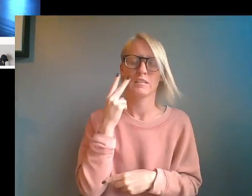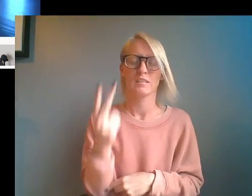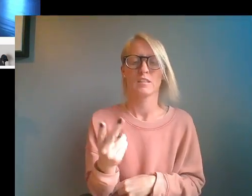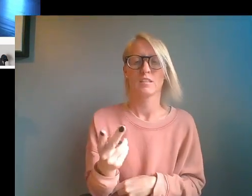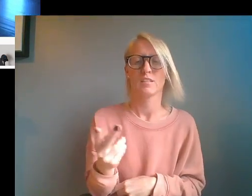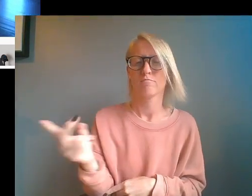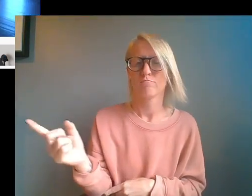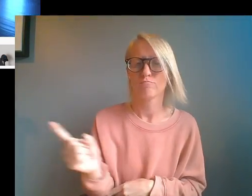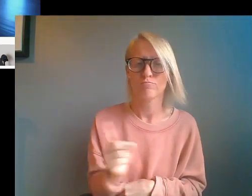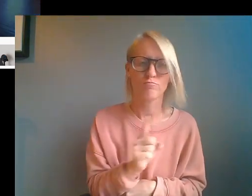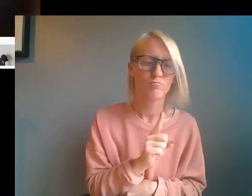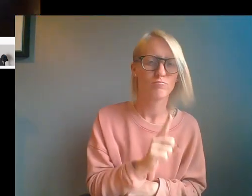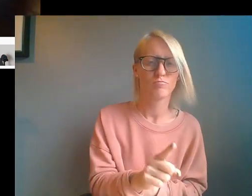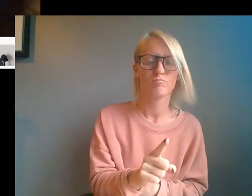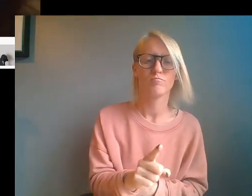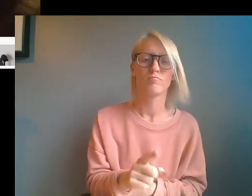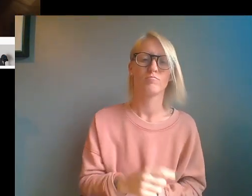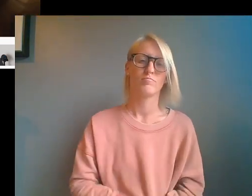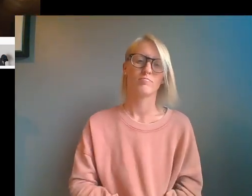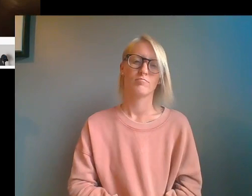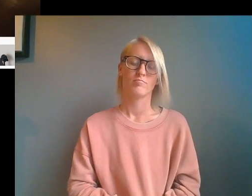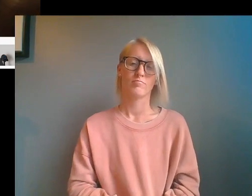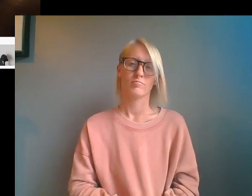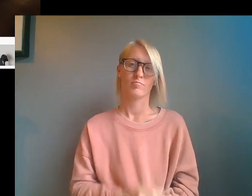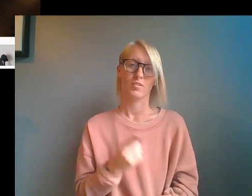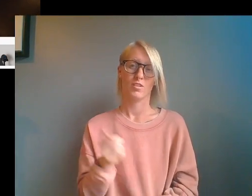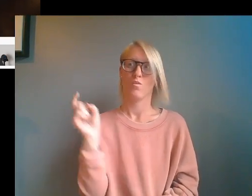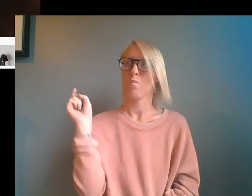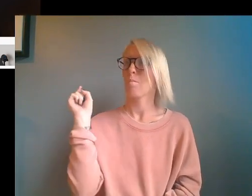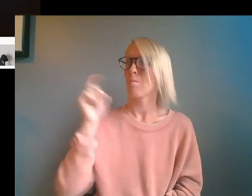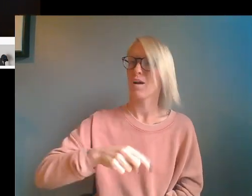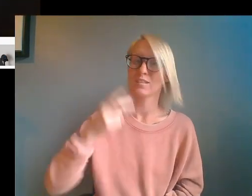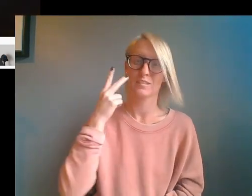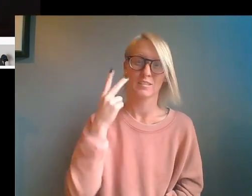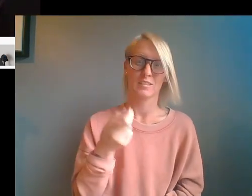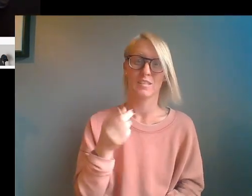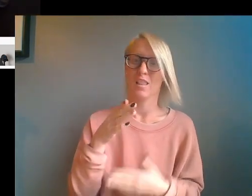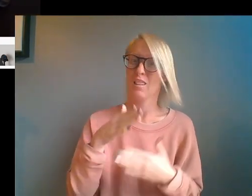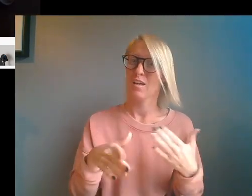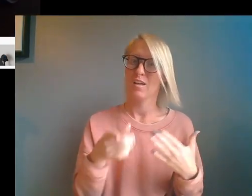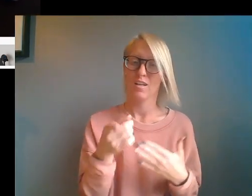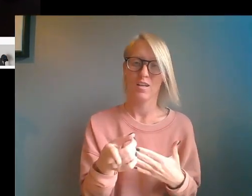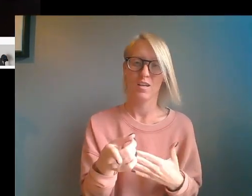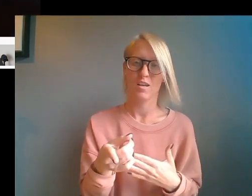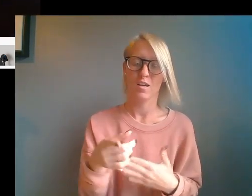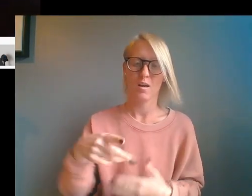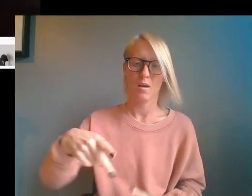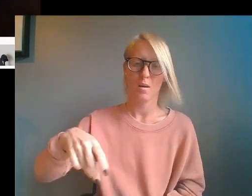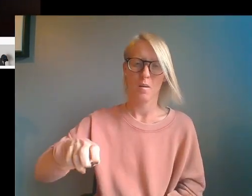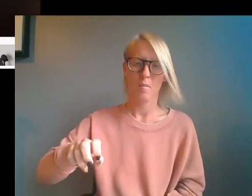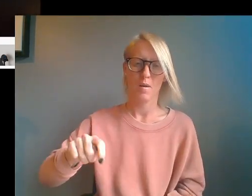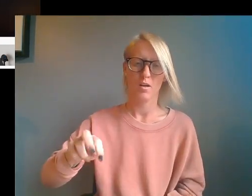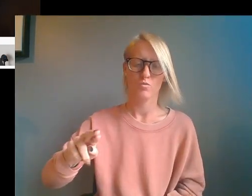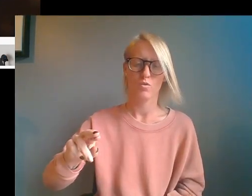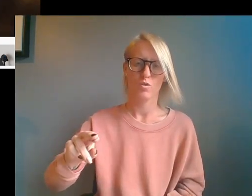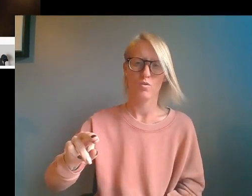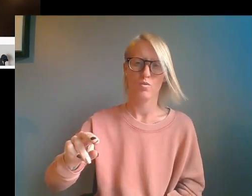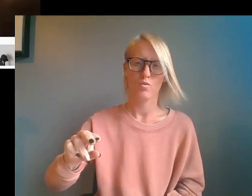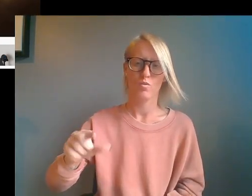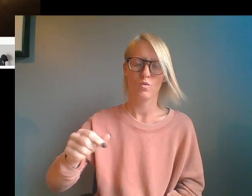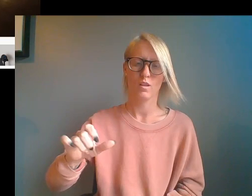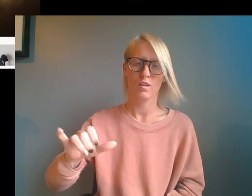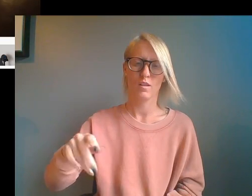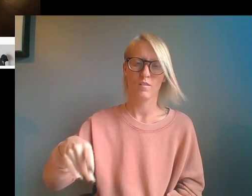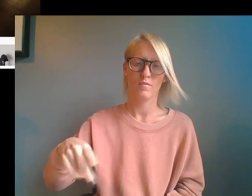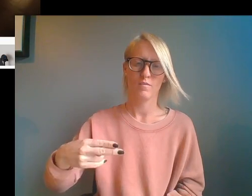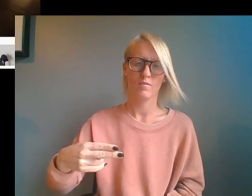exhibit. This is the thing you have to see when you go into the inn. It's a petroglyph that they found in the Blue Mesa. Look at how big it